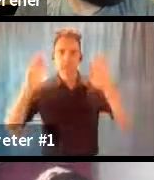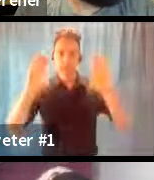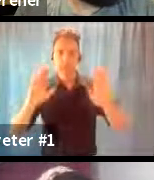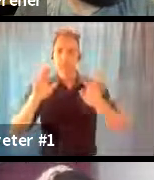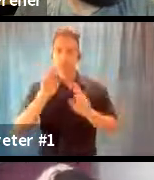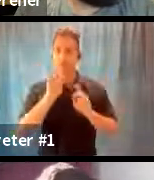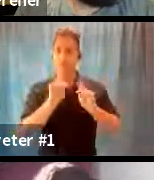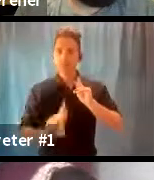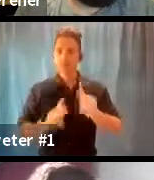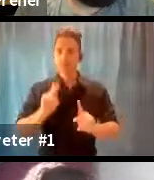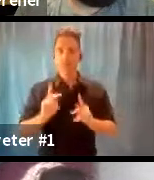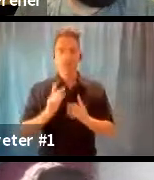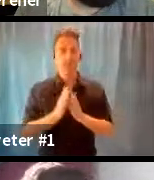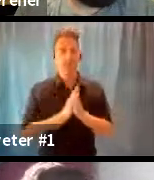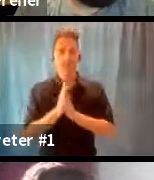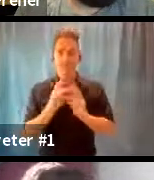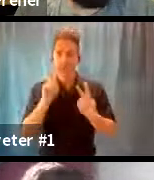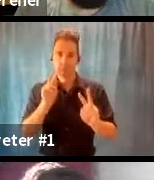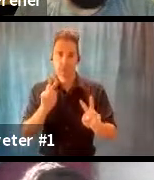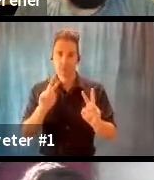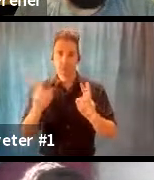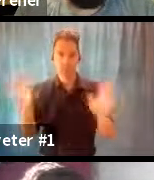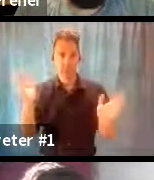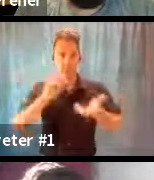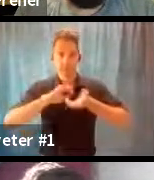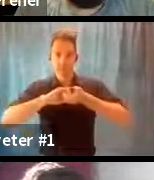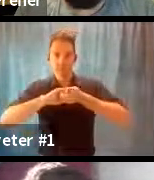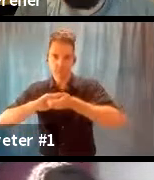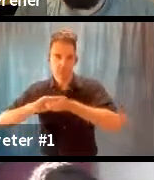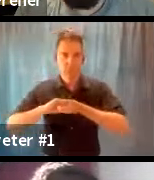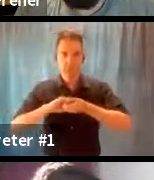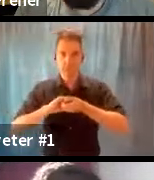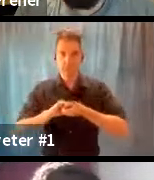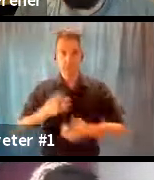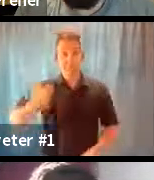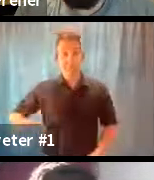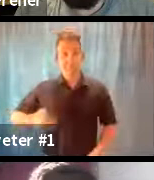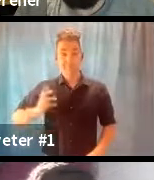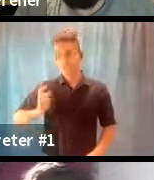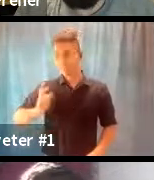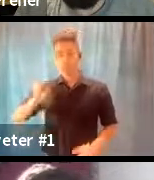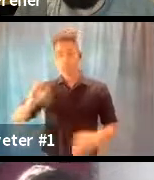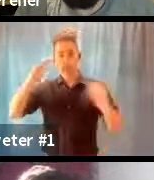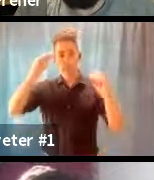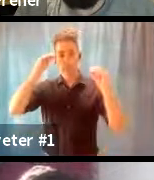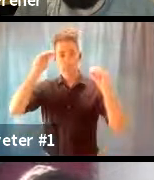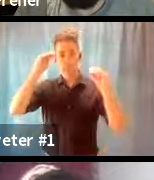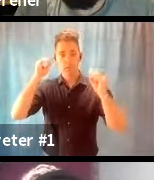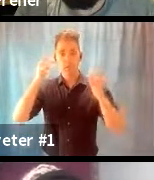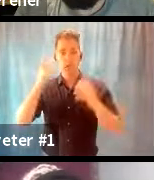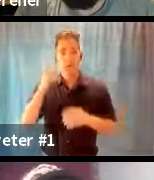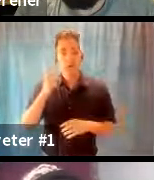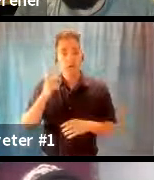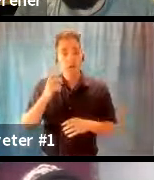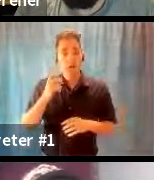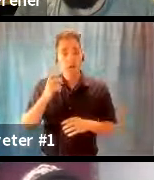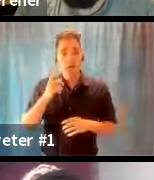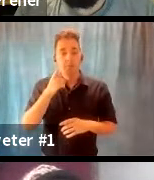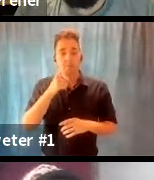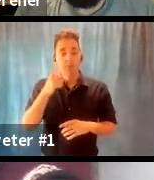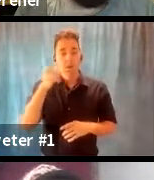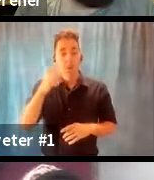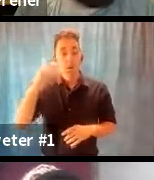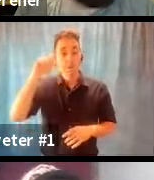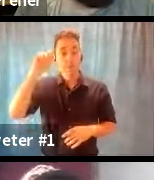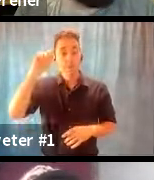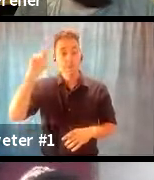them. So you know a little bit about who I am. I'm a former professor of political ethics and the director of civic engagement and impact